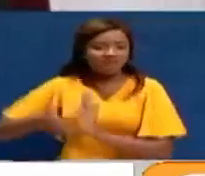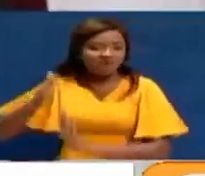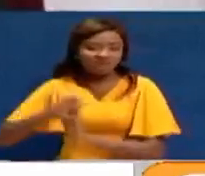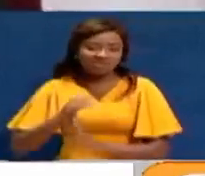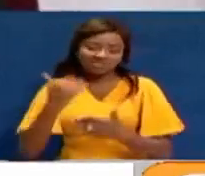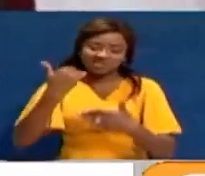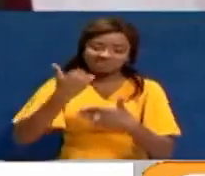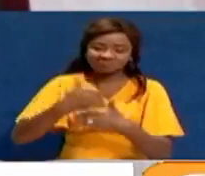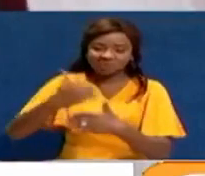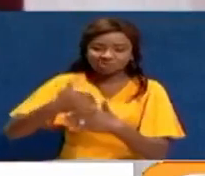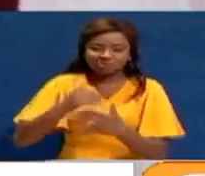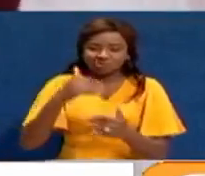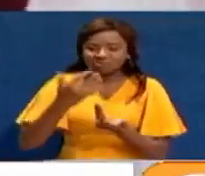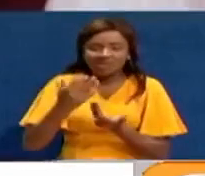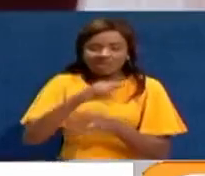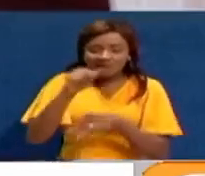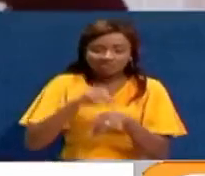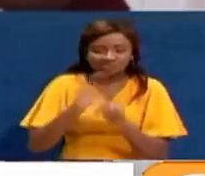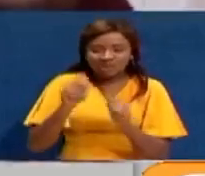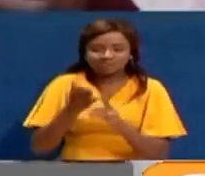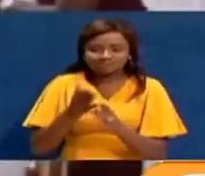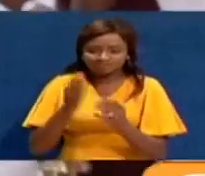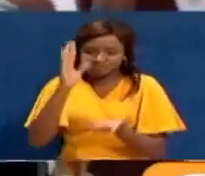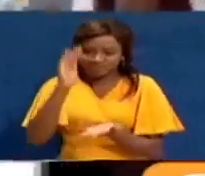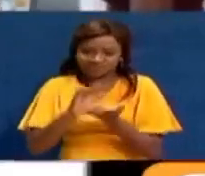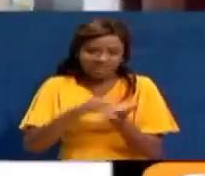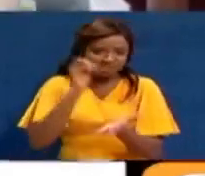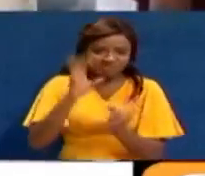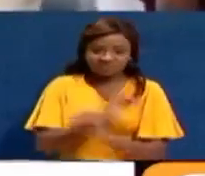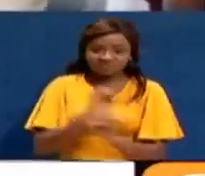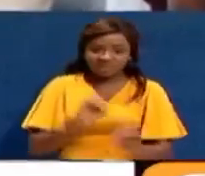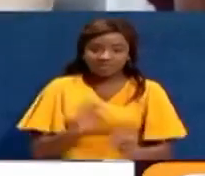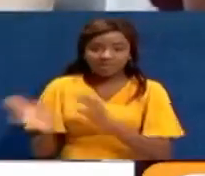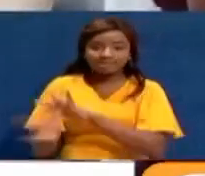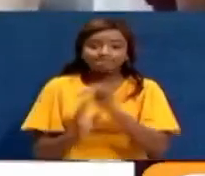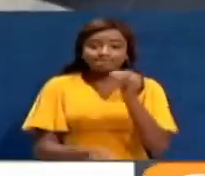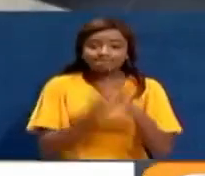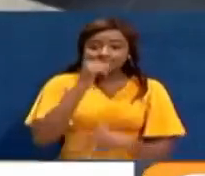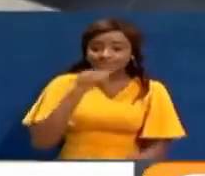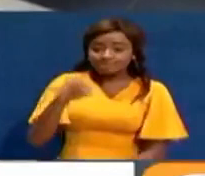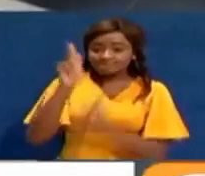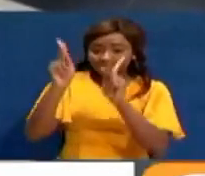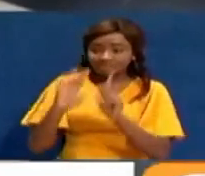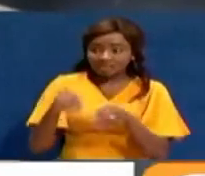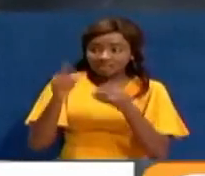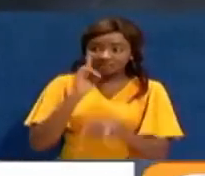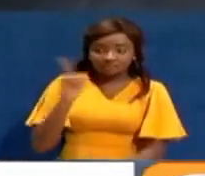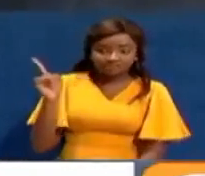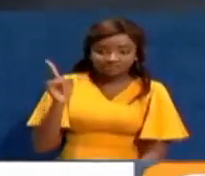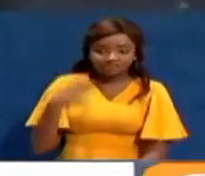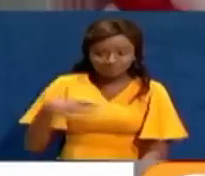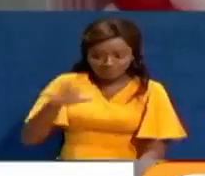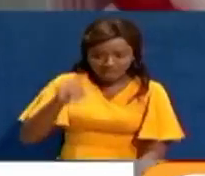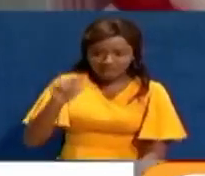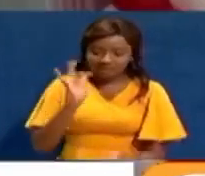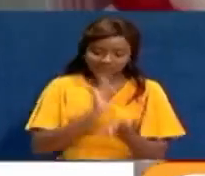boundaries. And finally, LG Electronics has launched the first e-showroom in Kisumu to offer Western Kenya customers the convenience